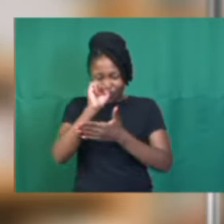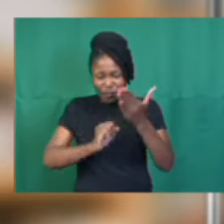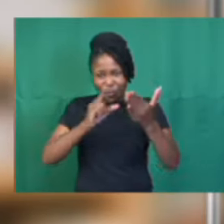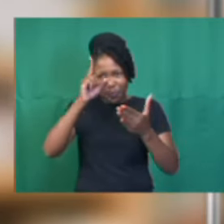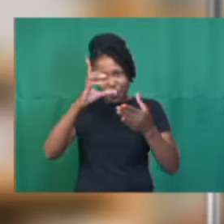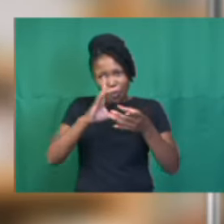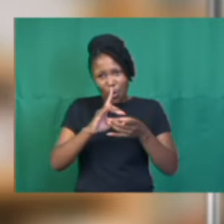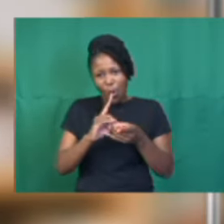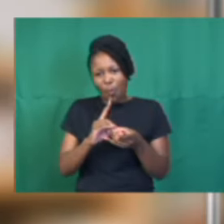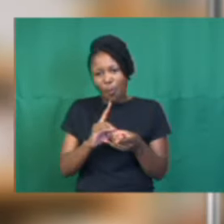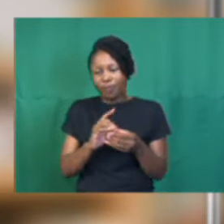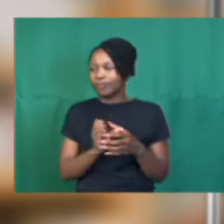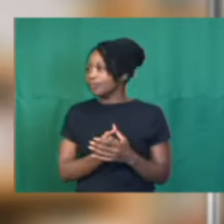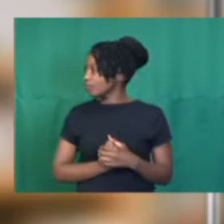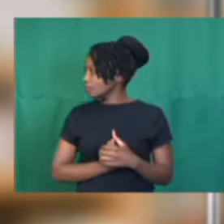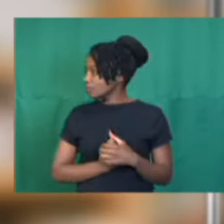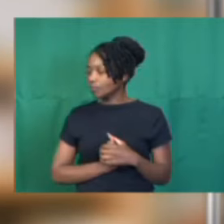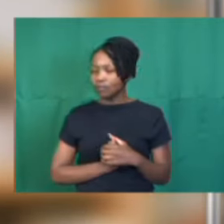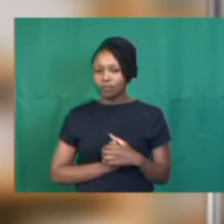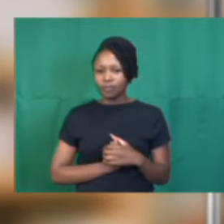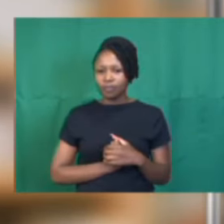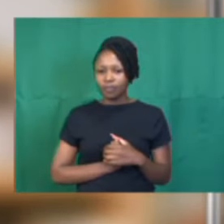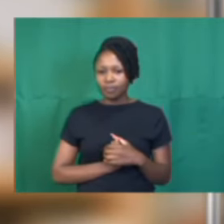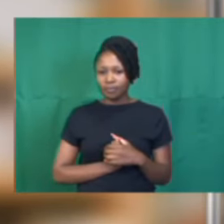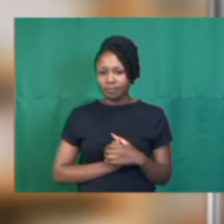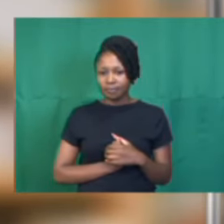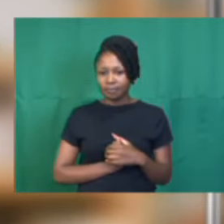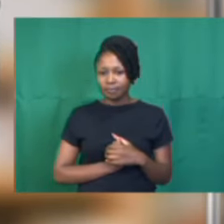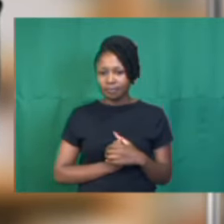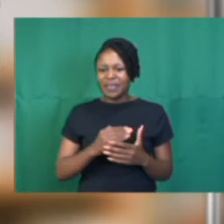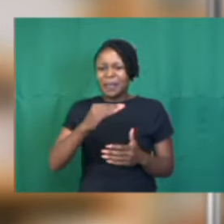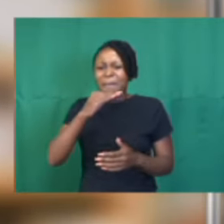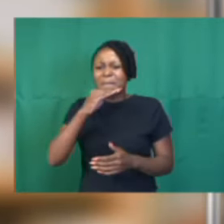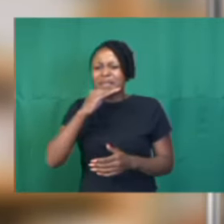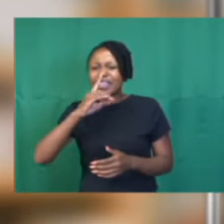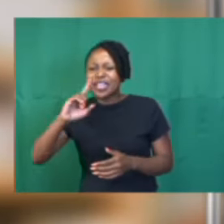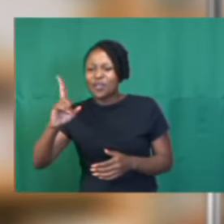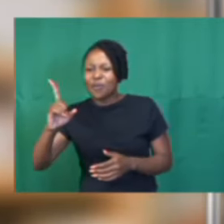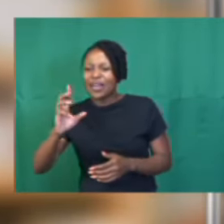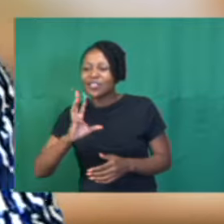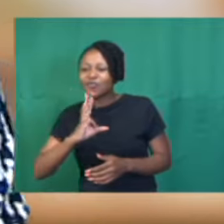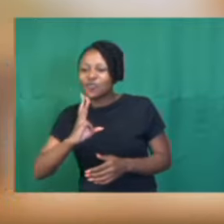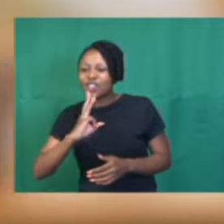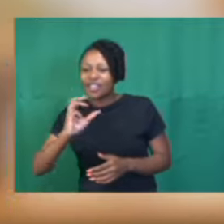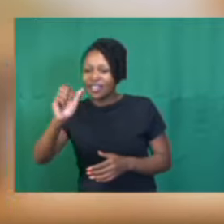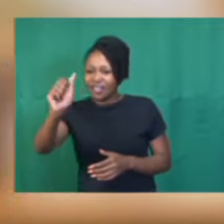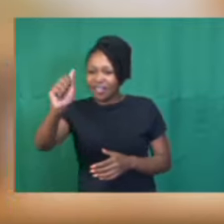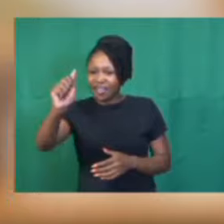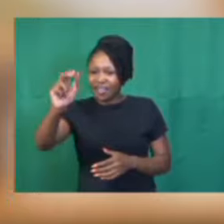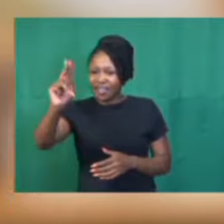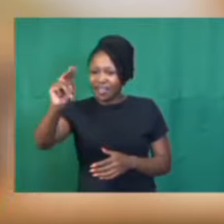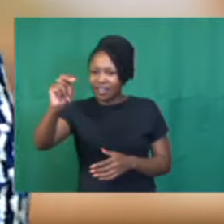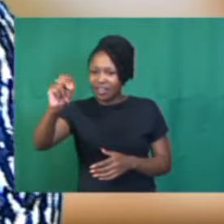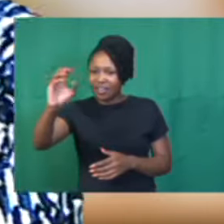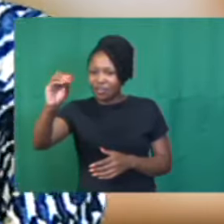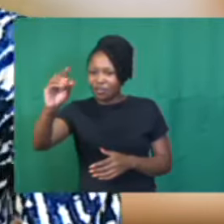The question is, what is annotation? I think they got lost a little bit from the beginning. Mm-hmm. Yes. Okay, thank you, my beautiful viewer at